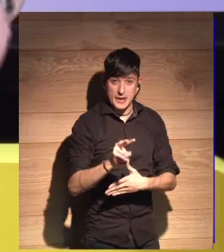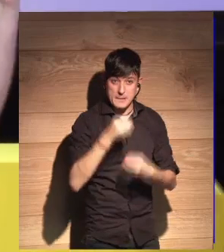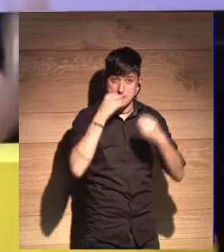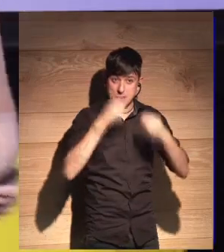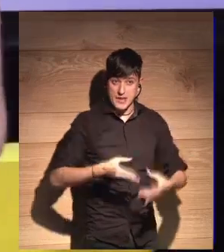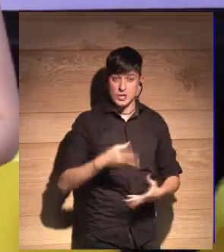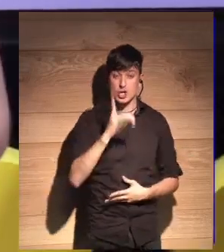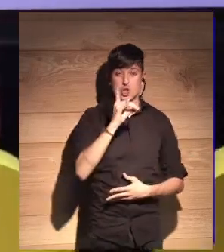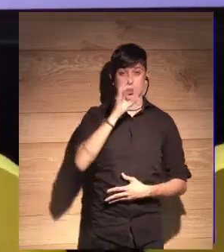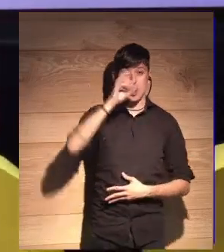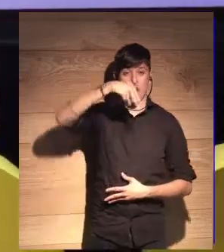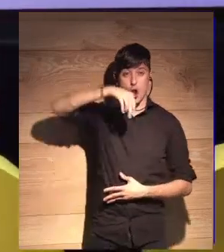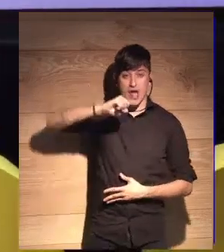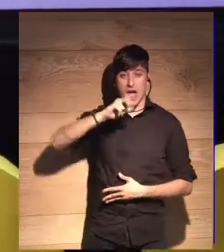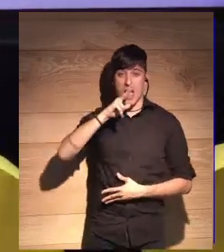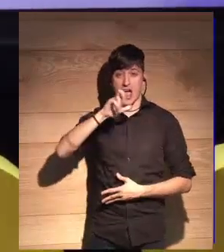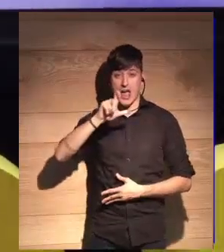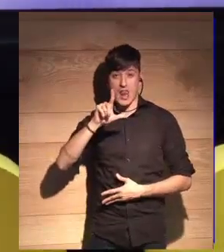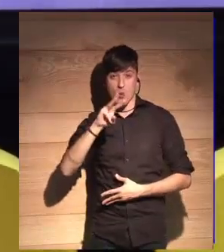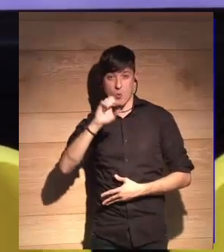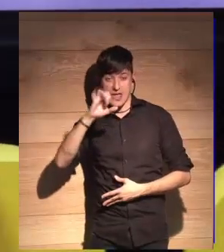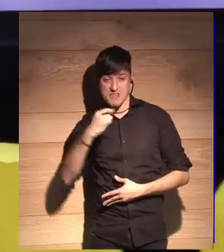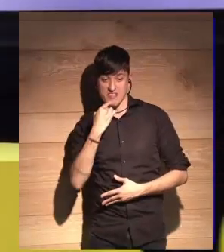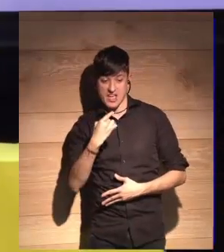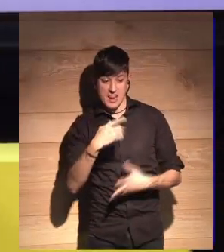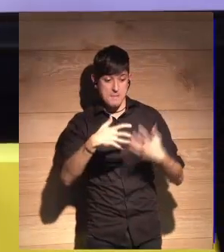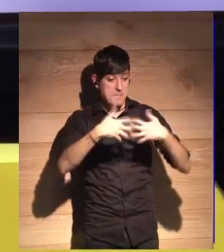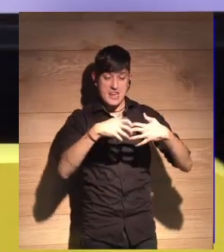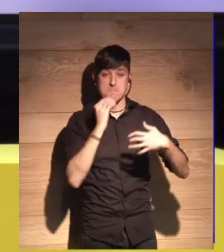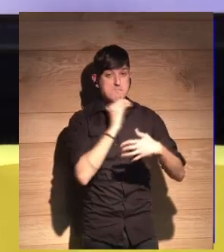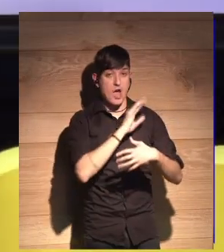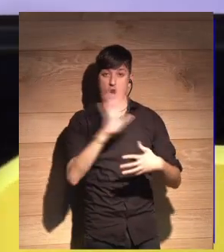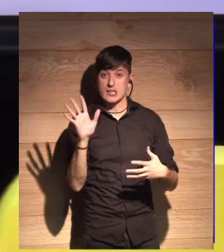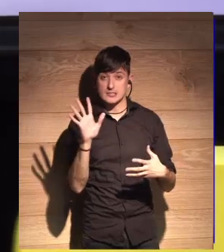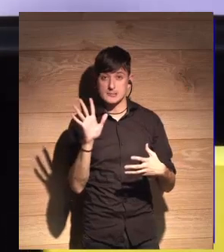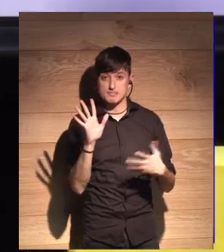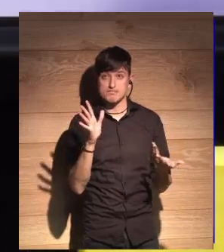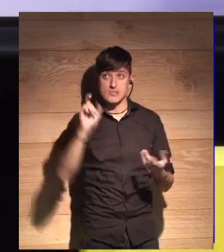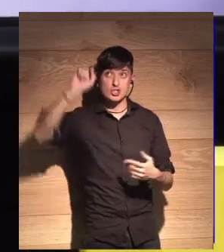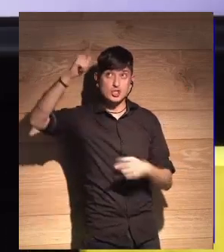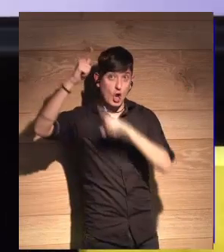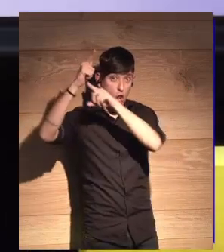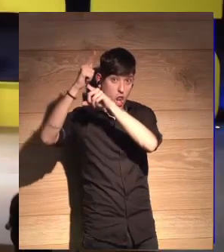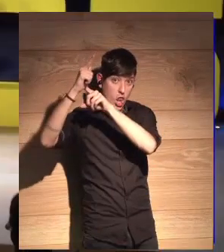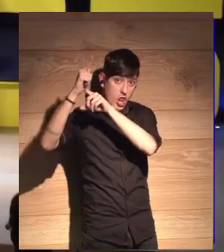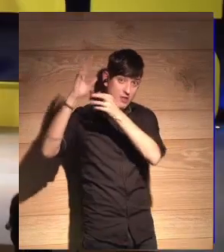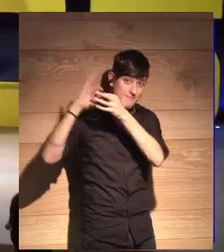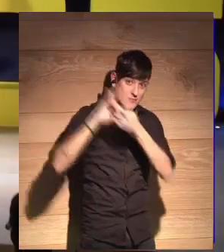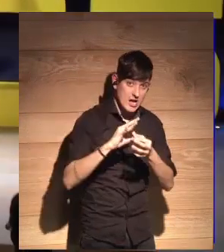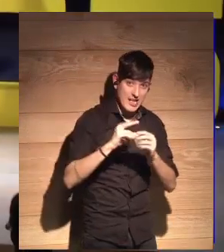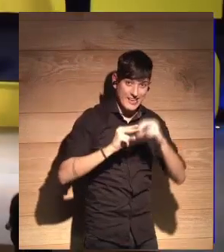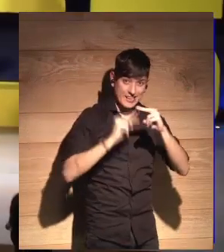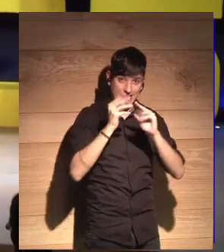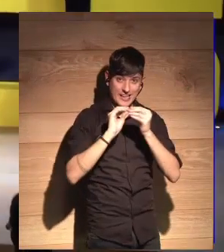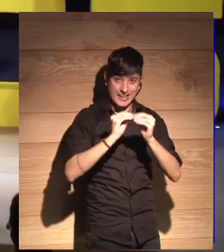are made of sunshine. We get a lot from the environment for free. We can work with it. It's our original